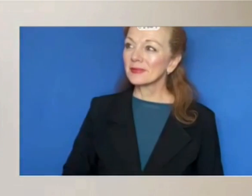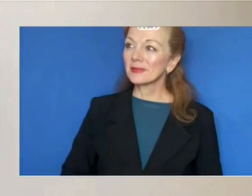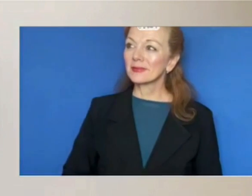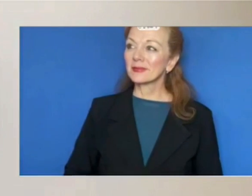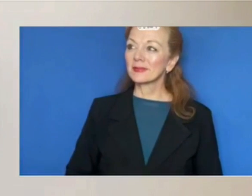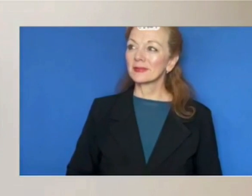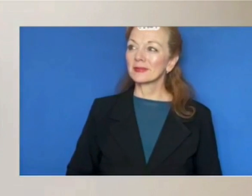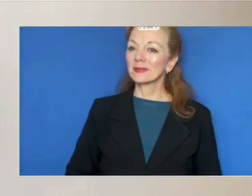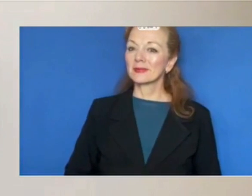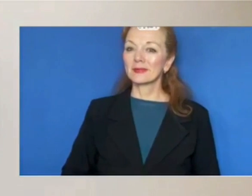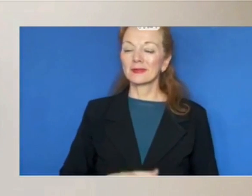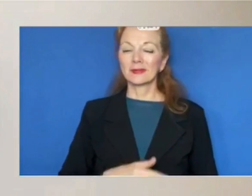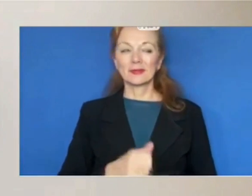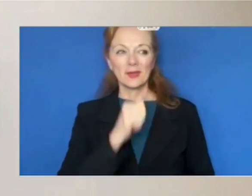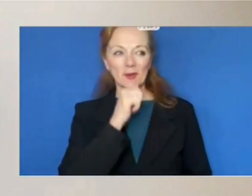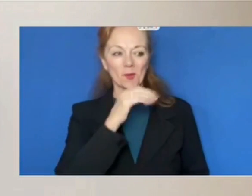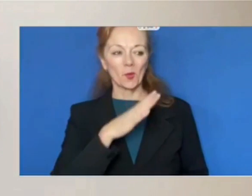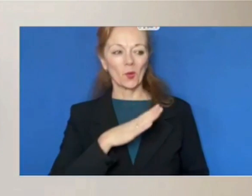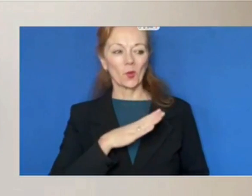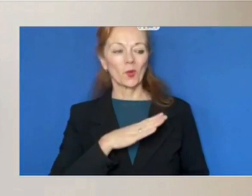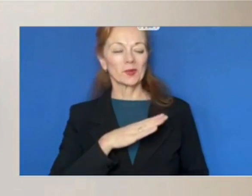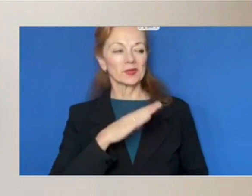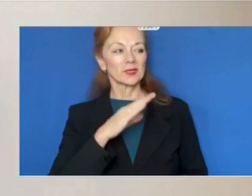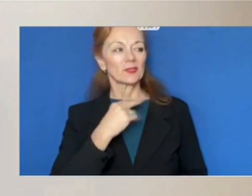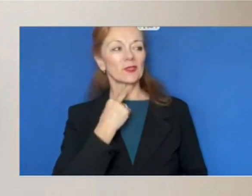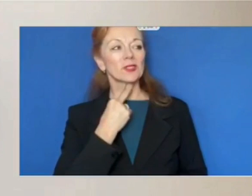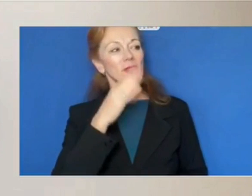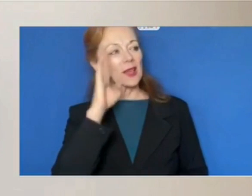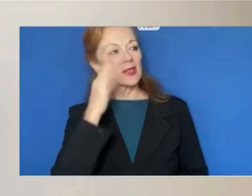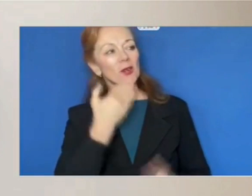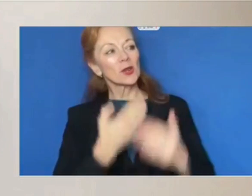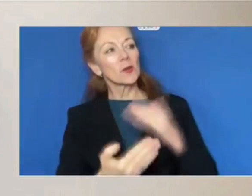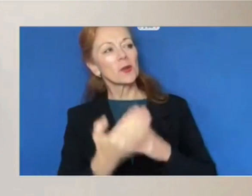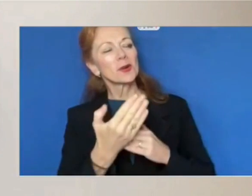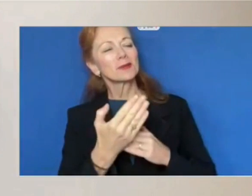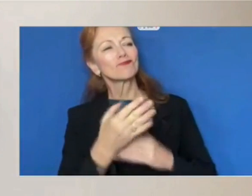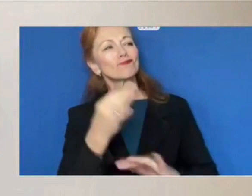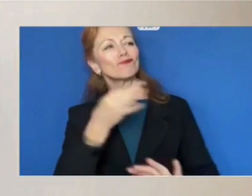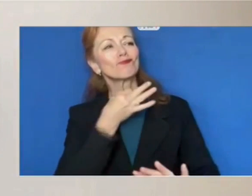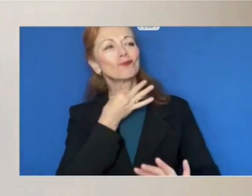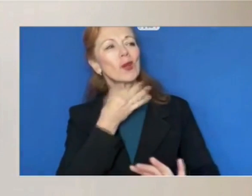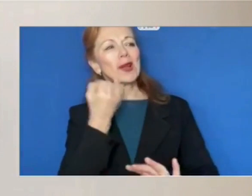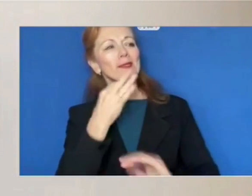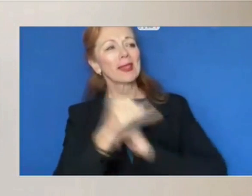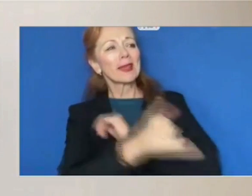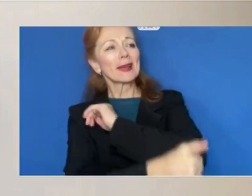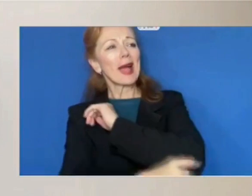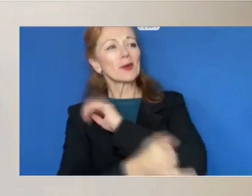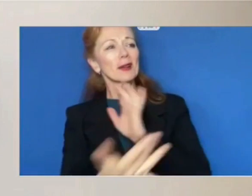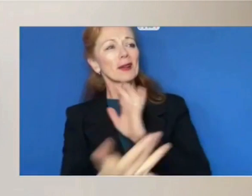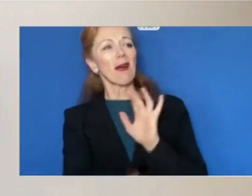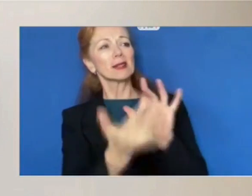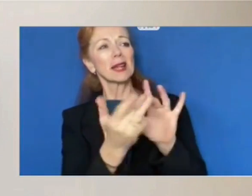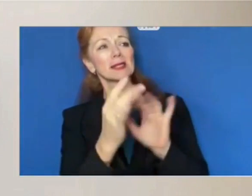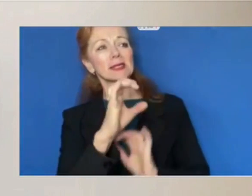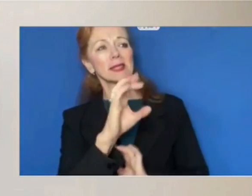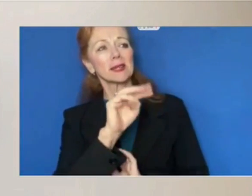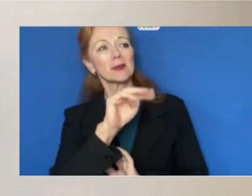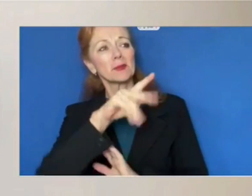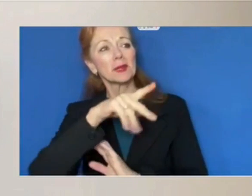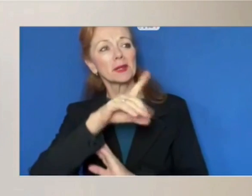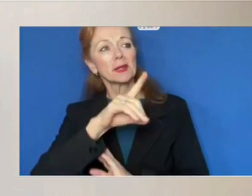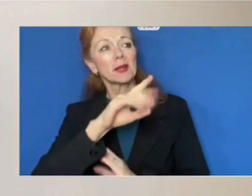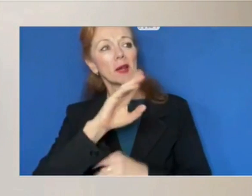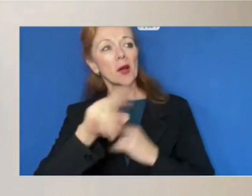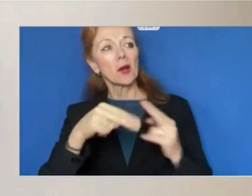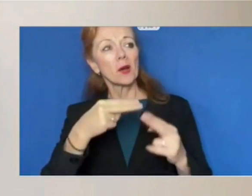Hey, good morning, everyone. I was just wondering if the county has contacted CMPD about the removal of the